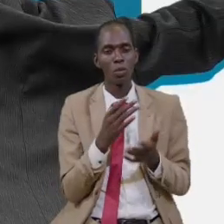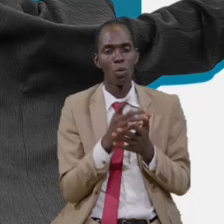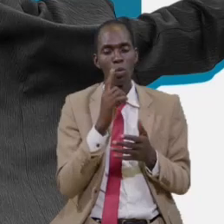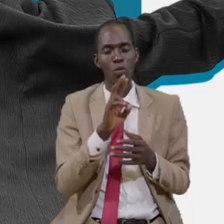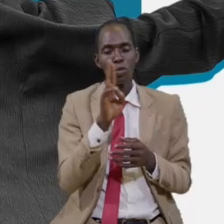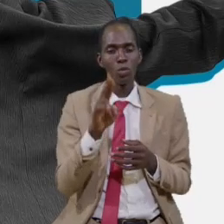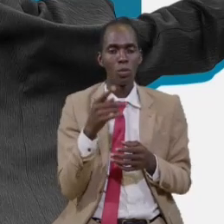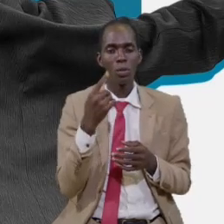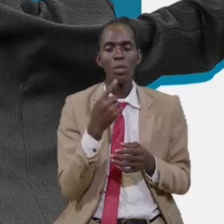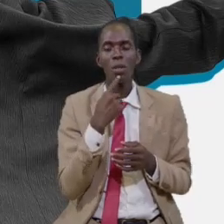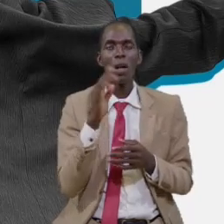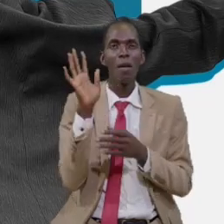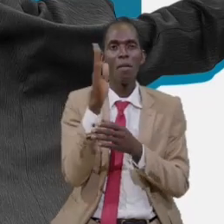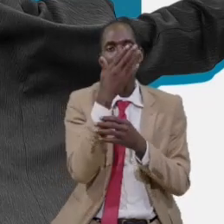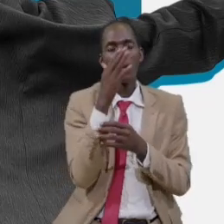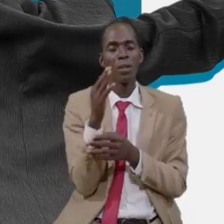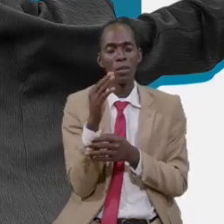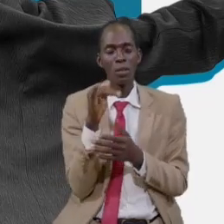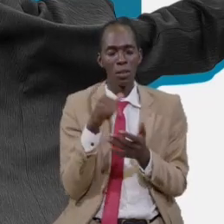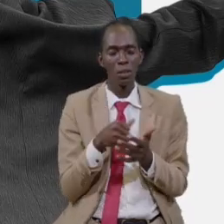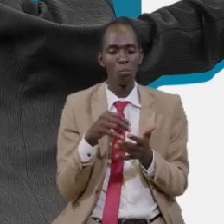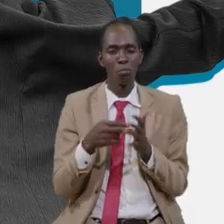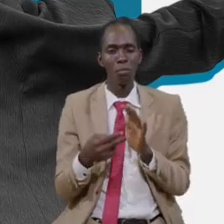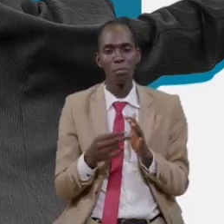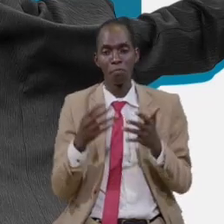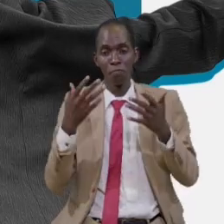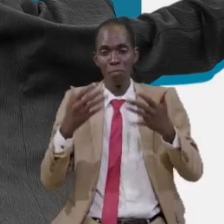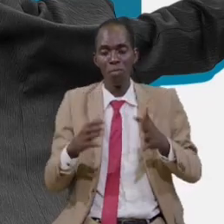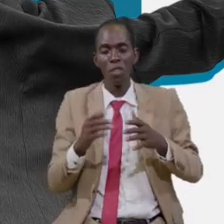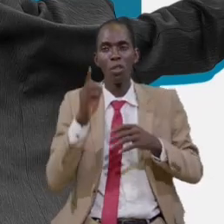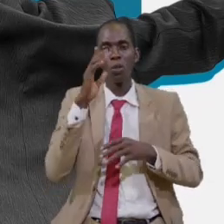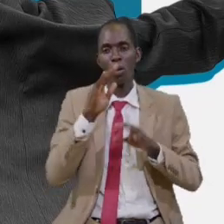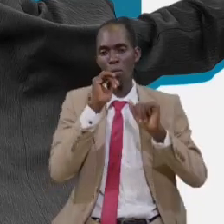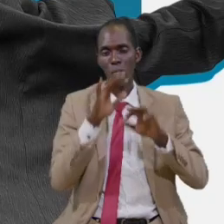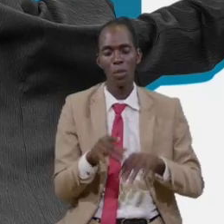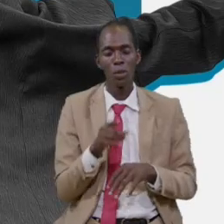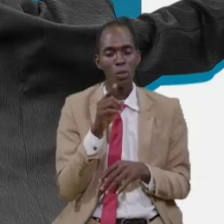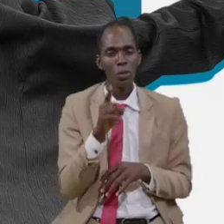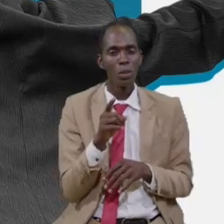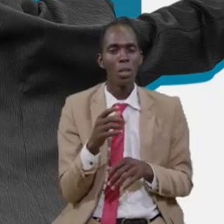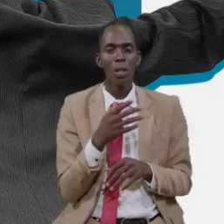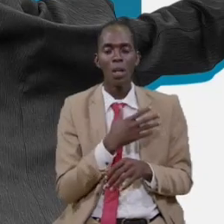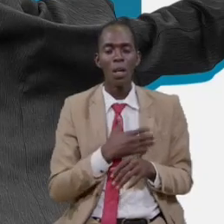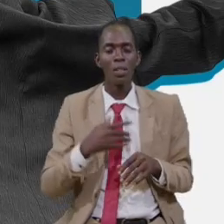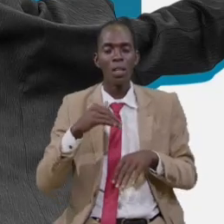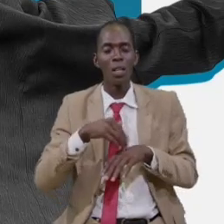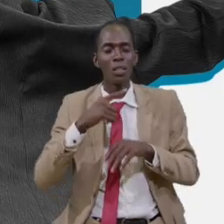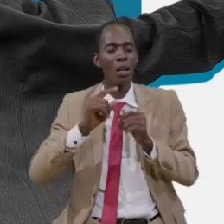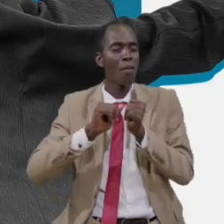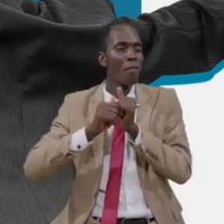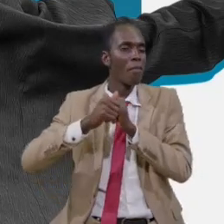At the far back, if you have finished there, let's see you wave the flag. In the middle section